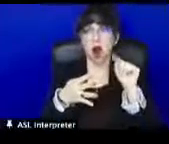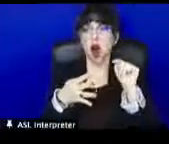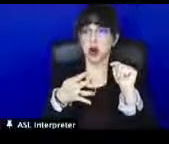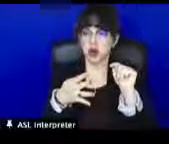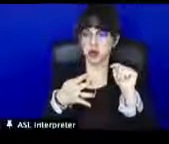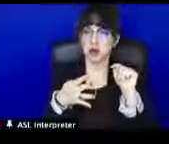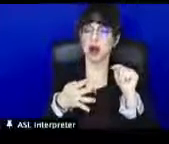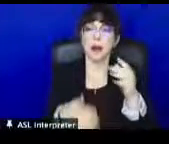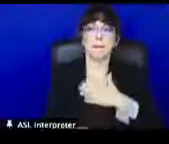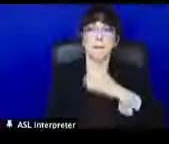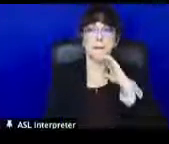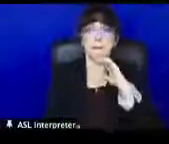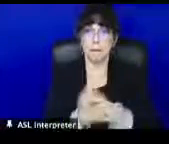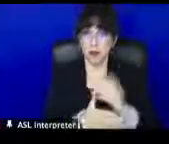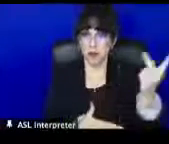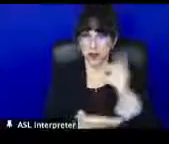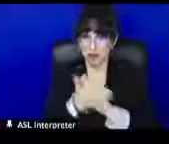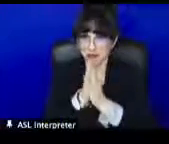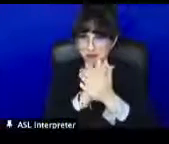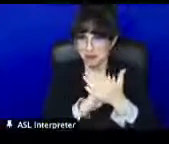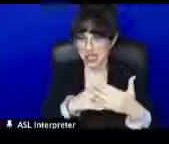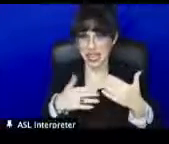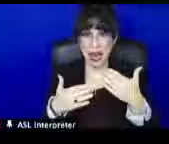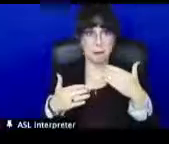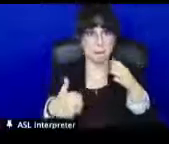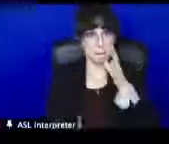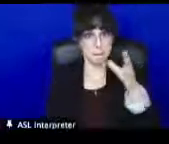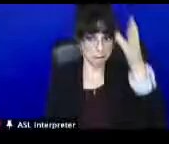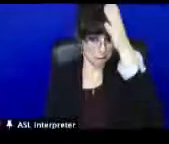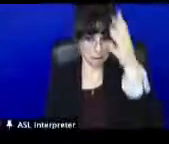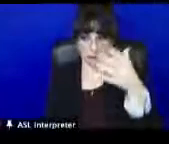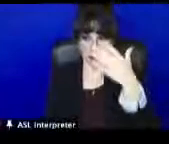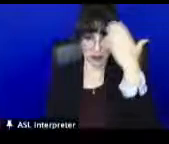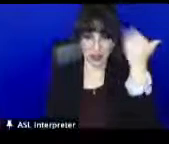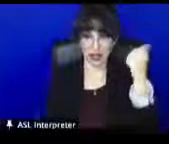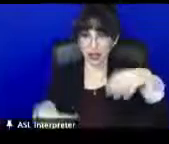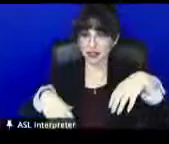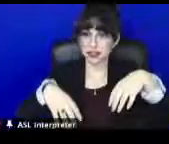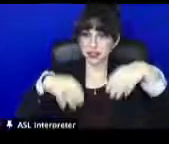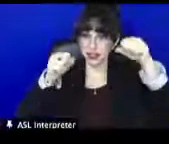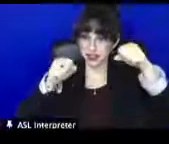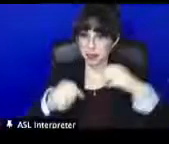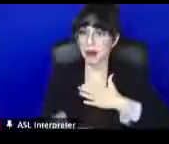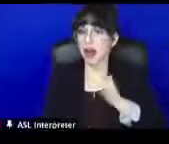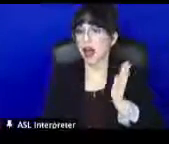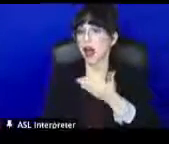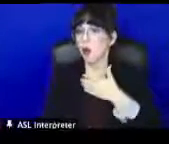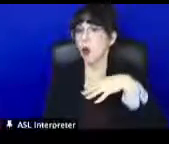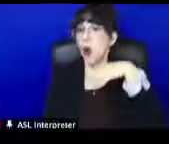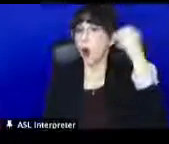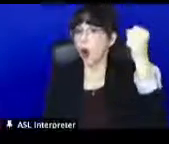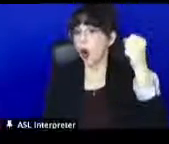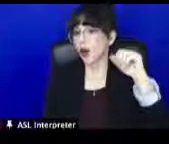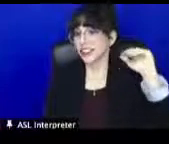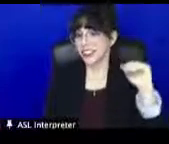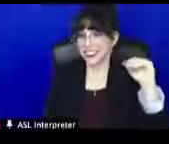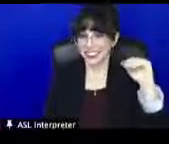and I became parents through adoption. And our oldest child came into our lives as a